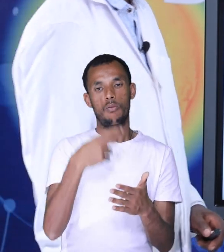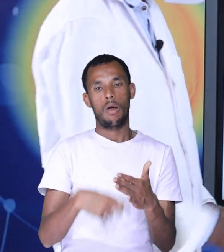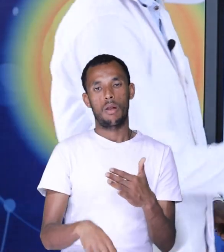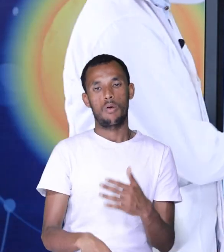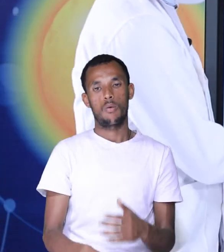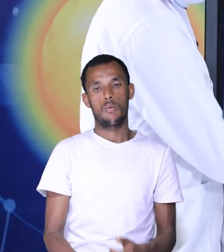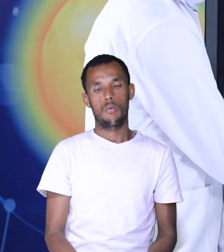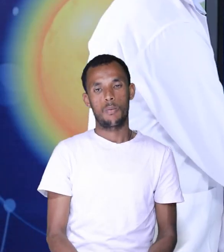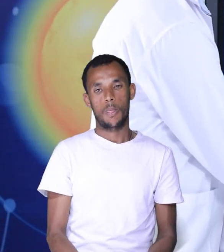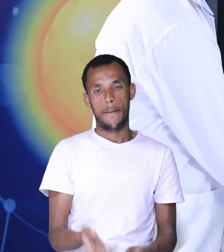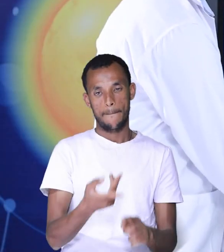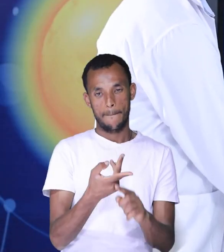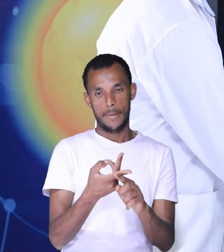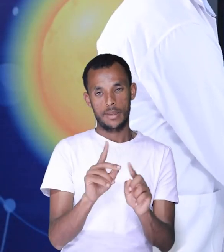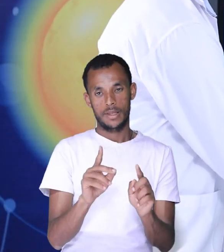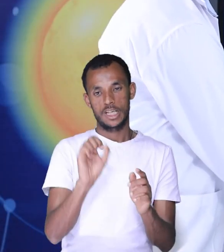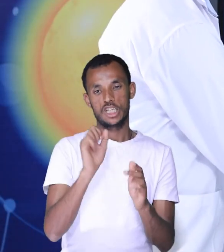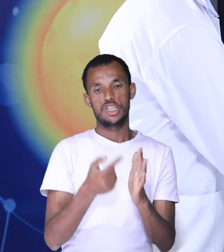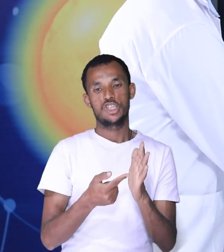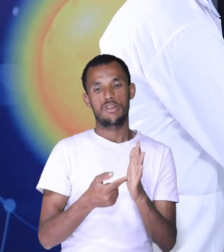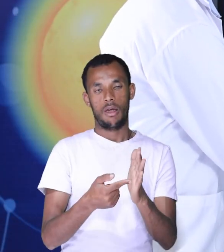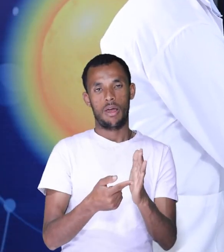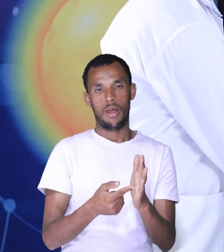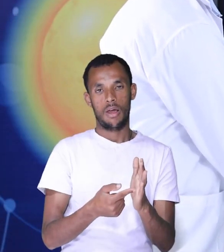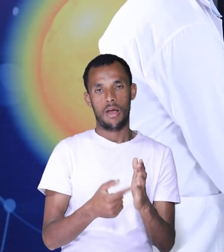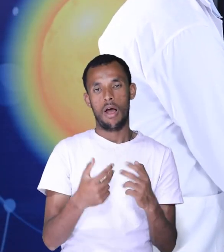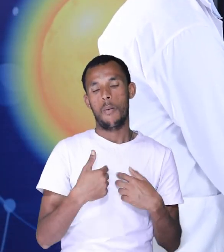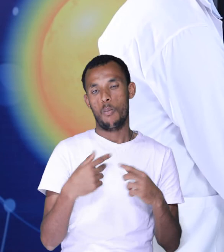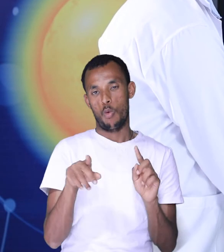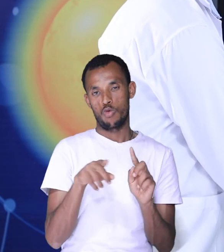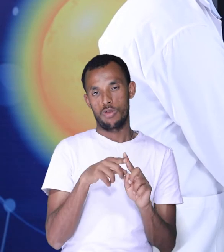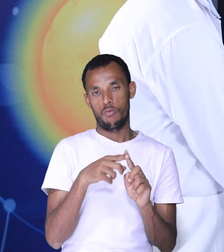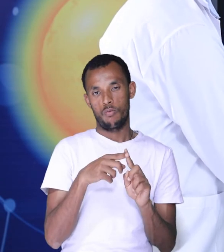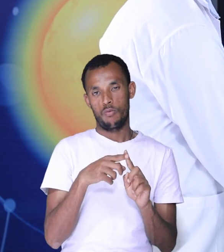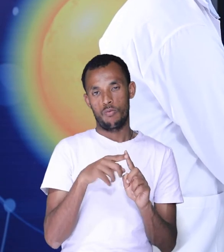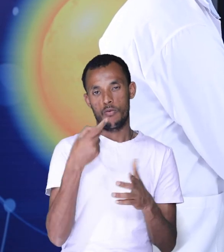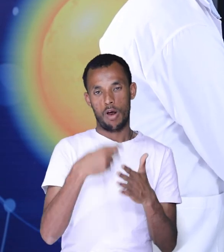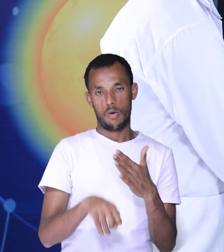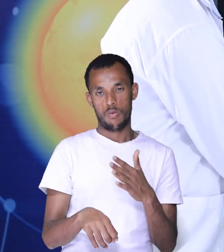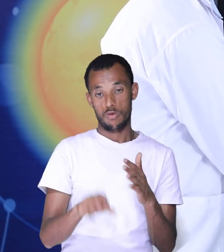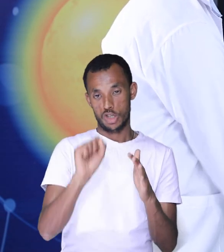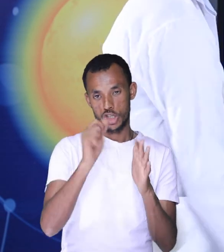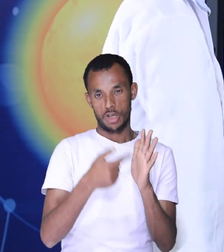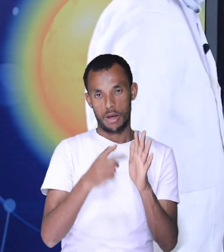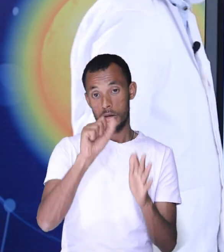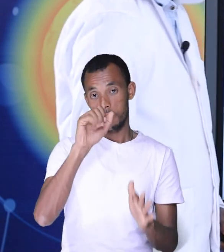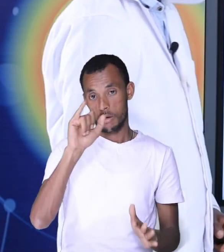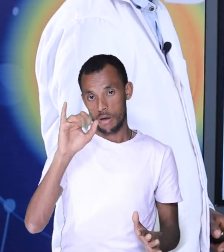negative values. But sine have a positive value. Sine have a positive